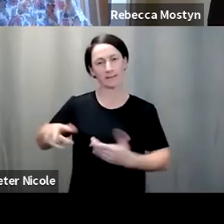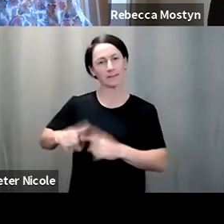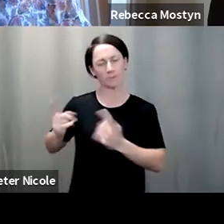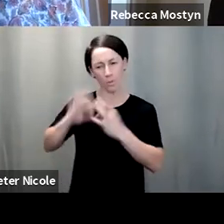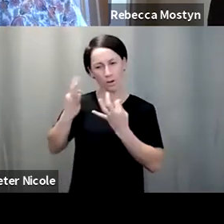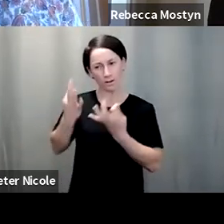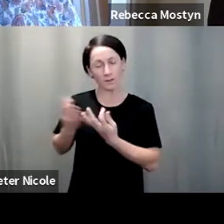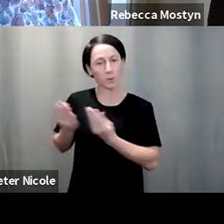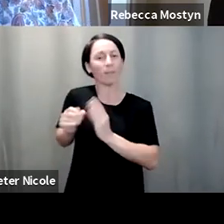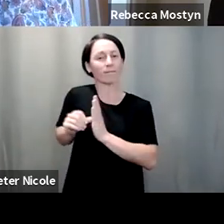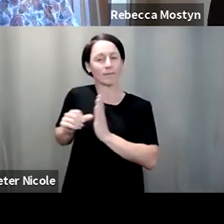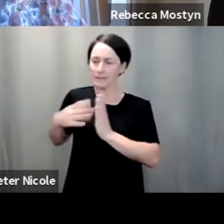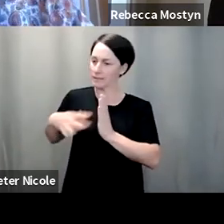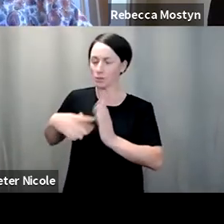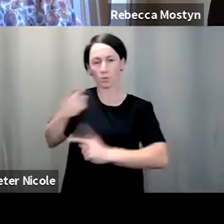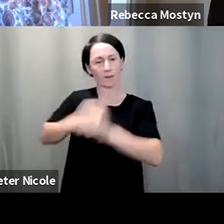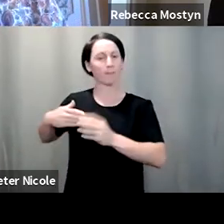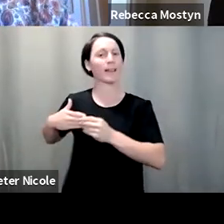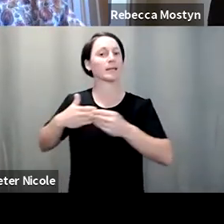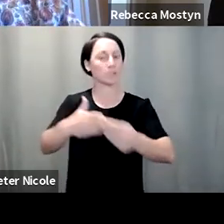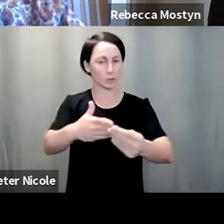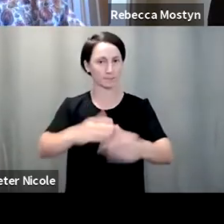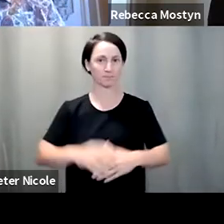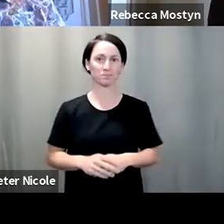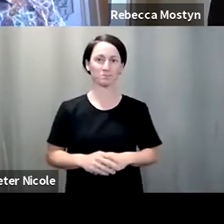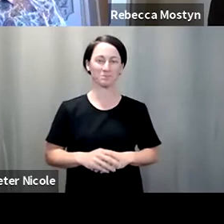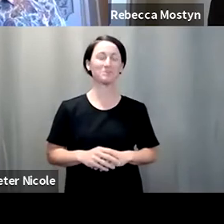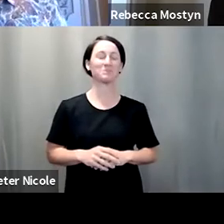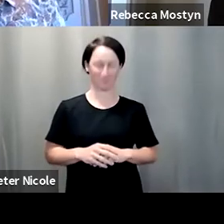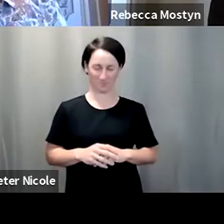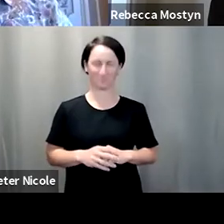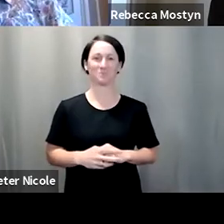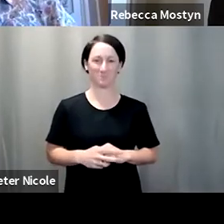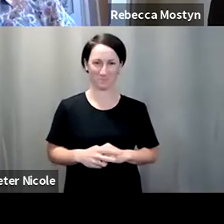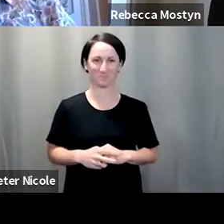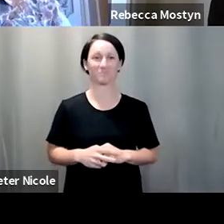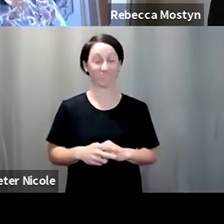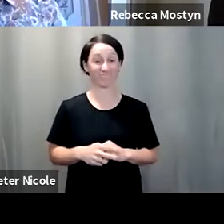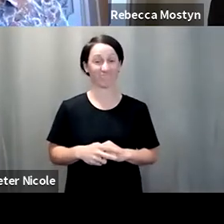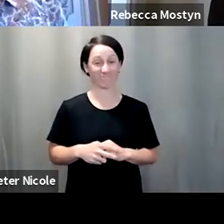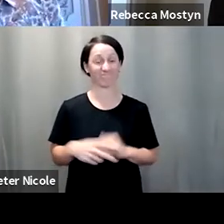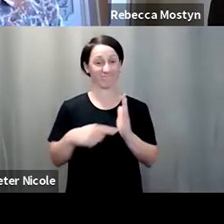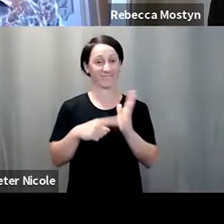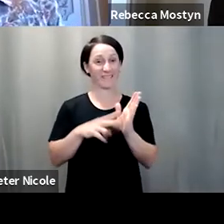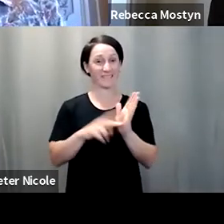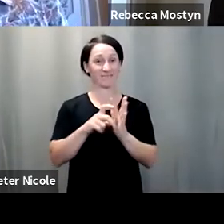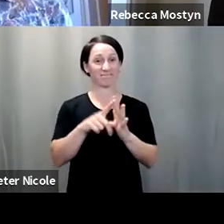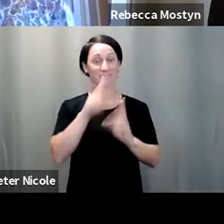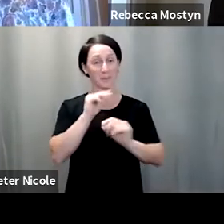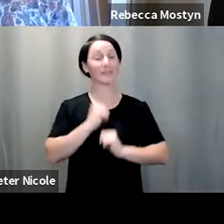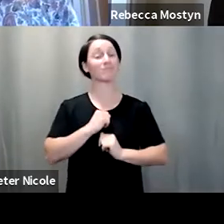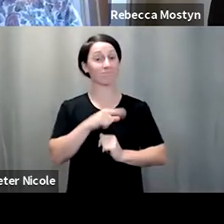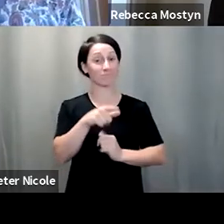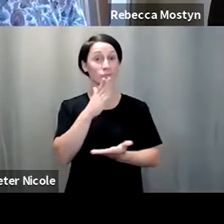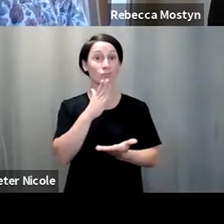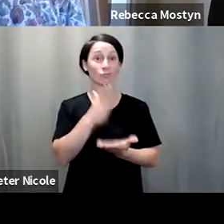magnificent opportunity. So I'll stop there. Yes, I think you're absolutely right. And it's one of the things